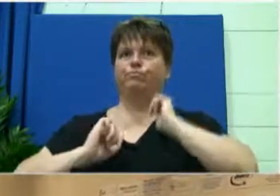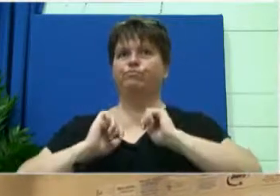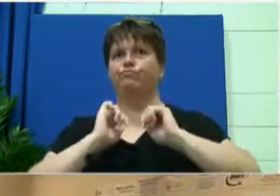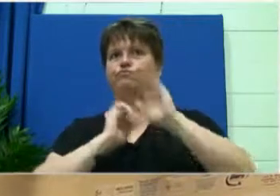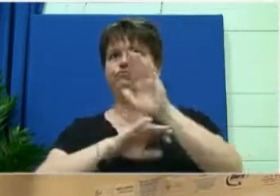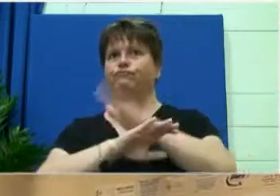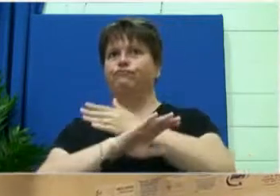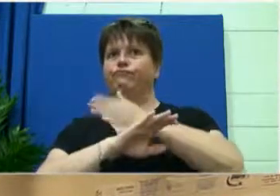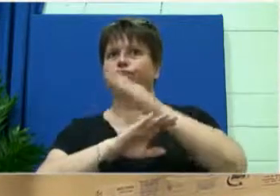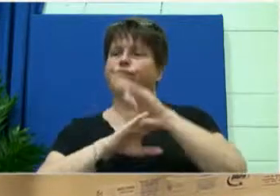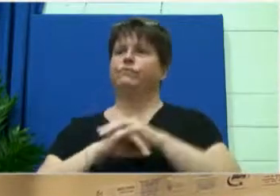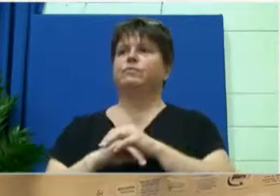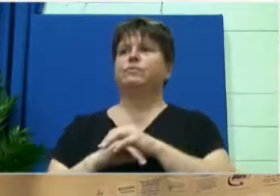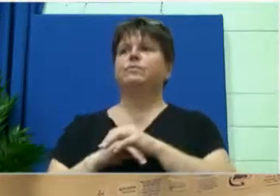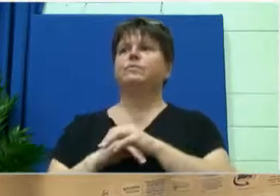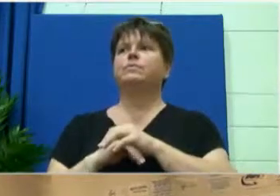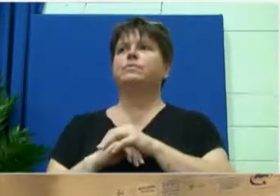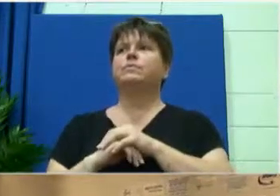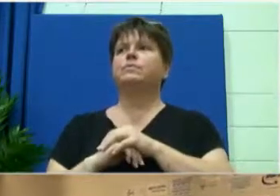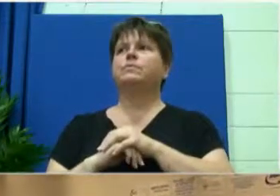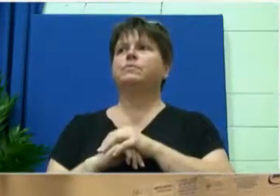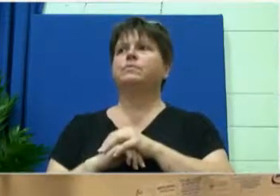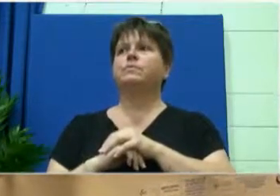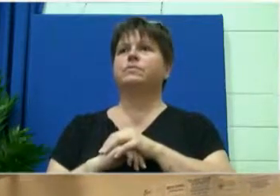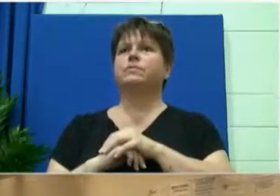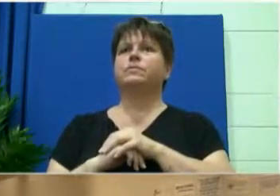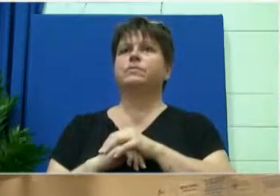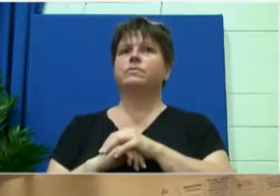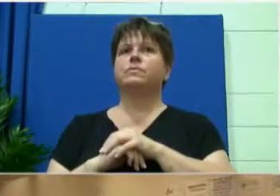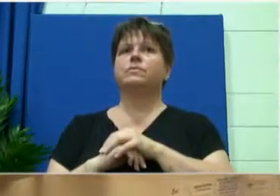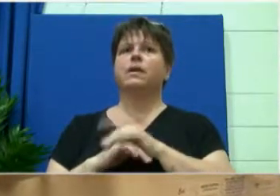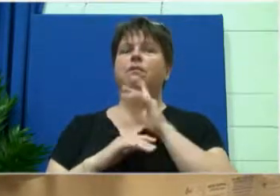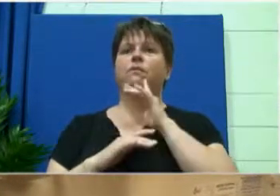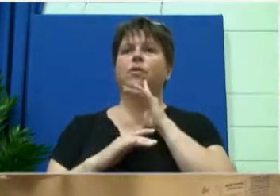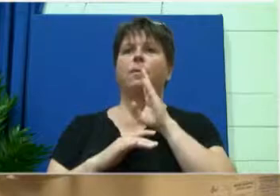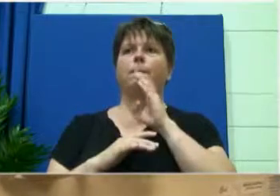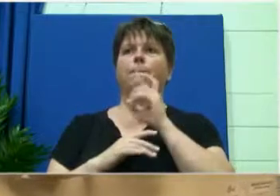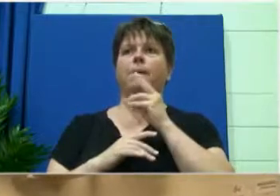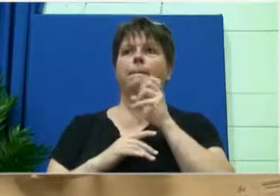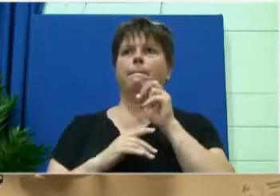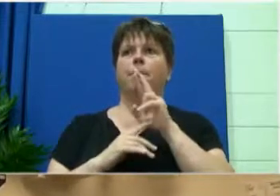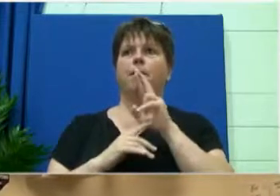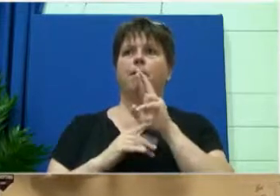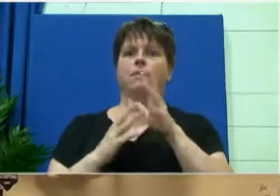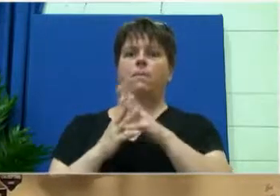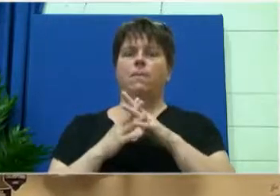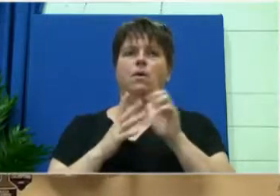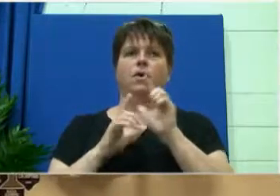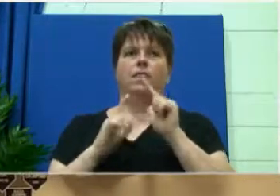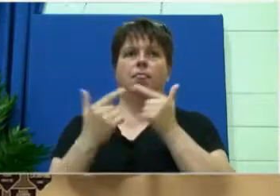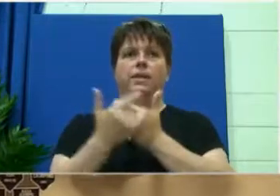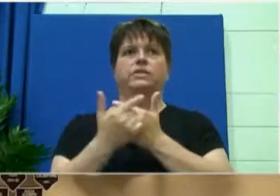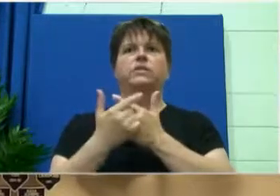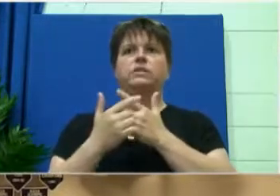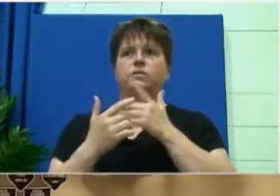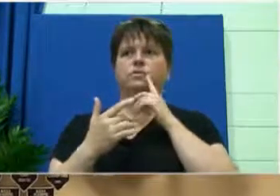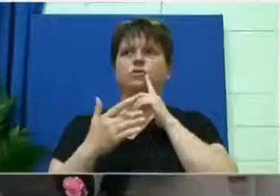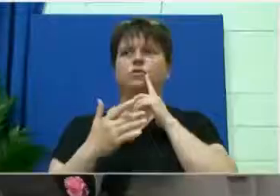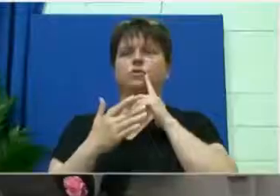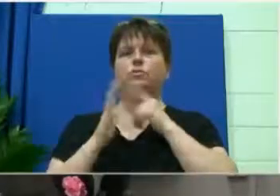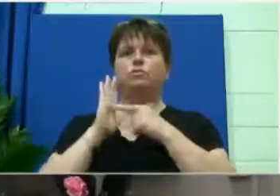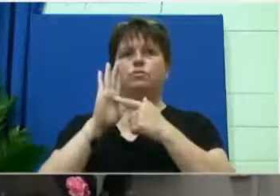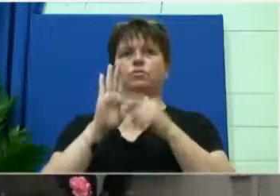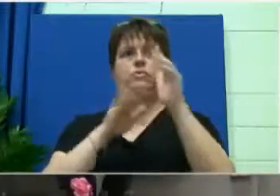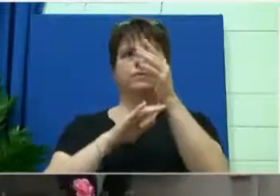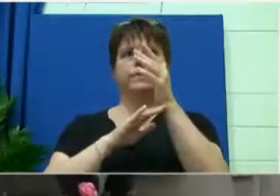providing our music this evening, and the Beckmeyer American Legion Honor Guard for posting the callers, and to the